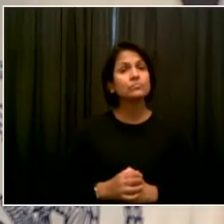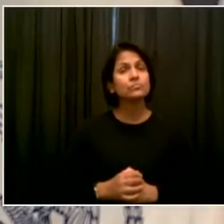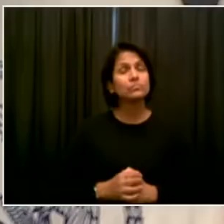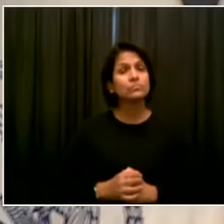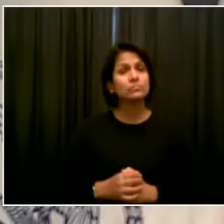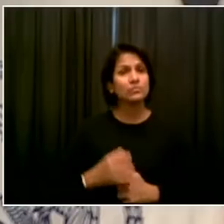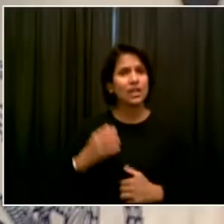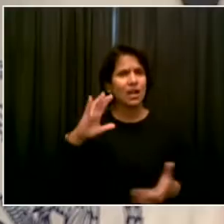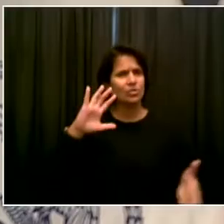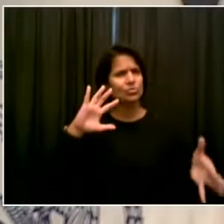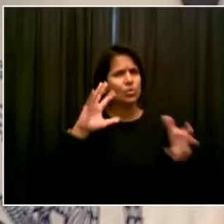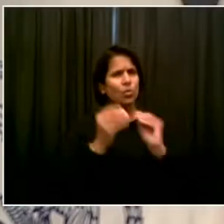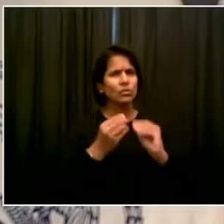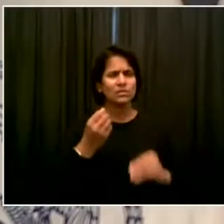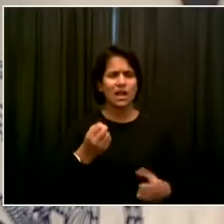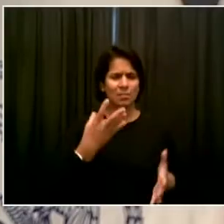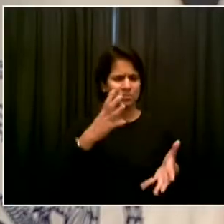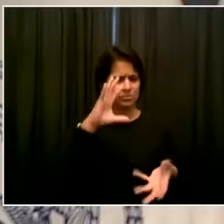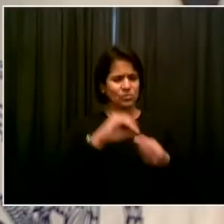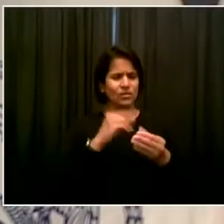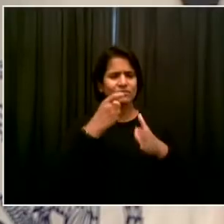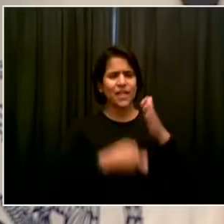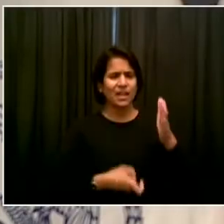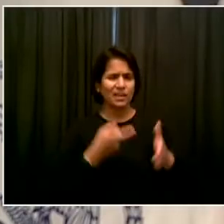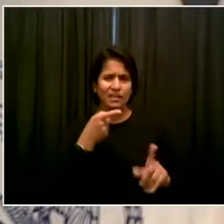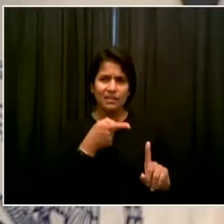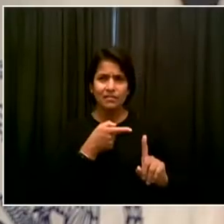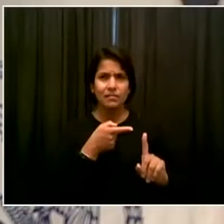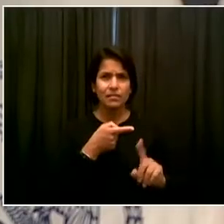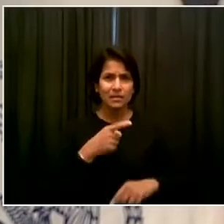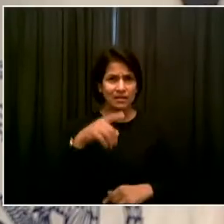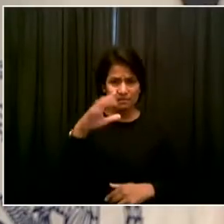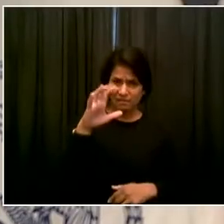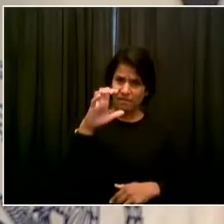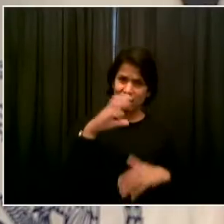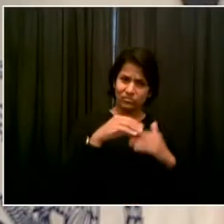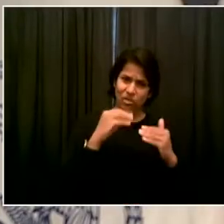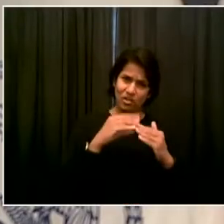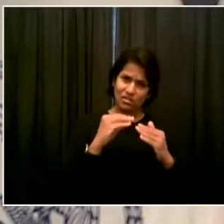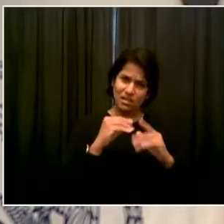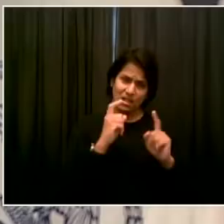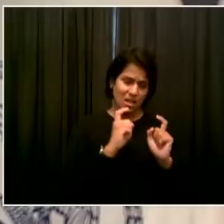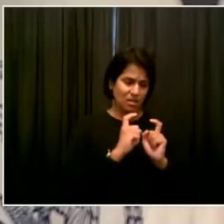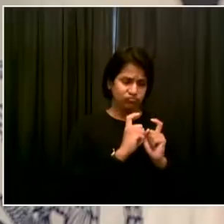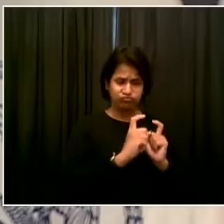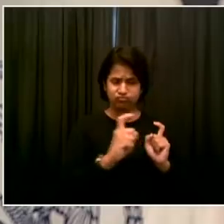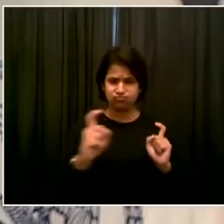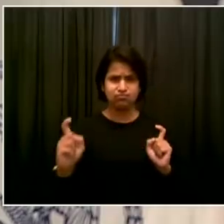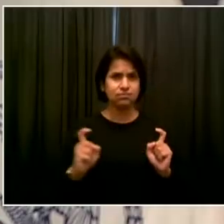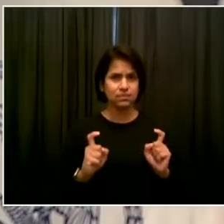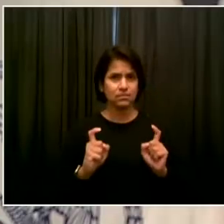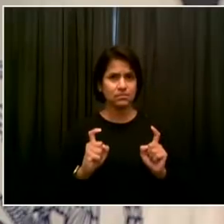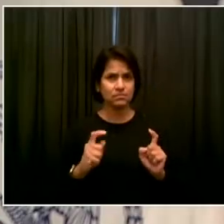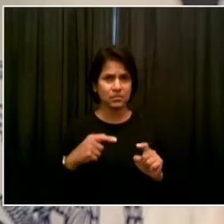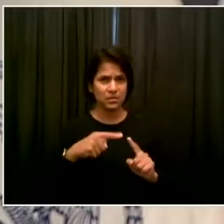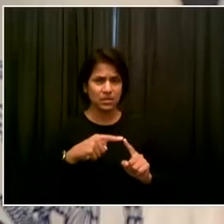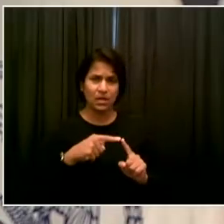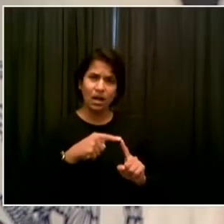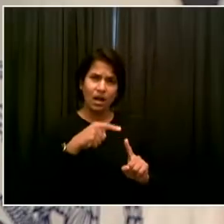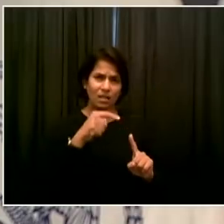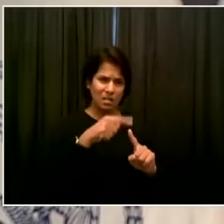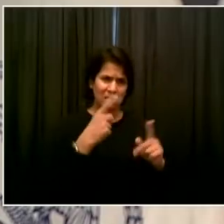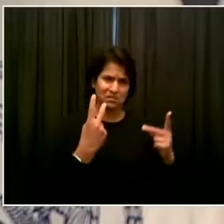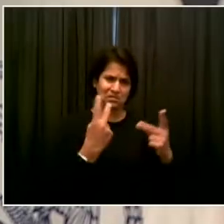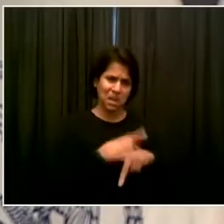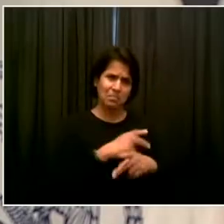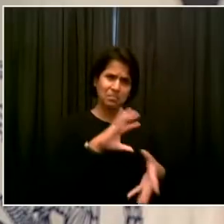city intends to pay? I guess we can do the math easily. We could see how many employees are not vaccinated and then times that by